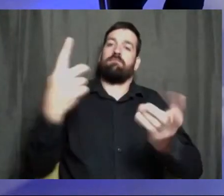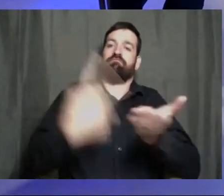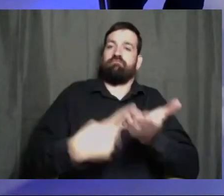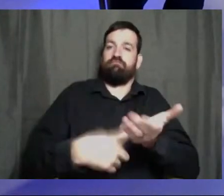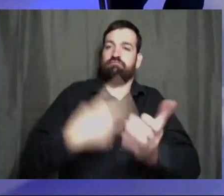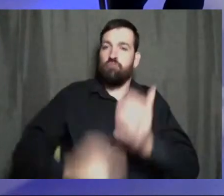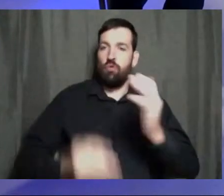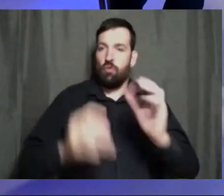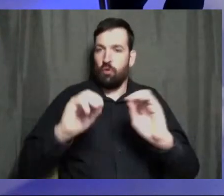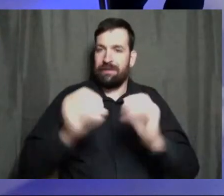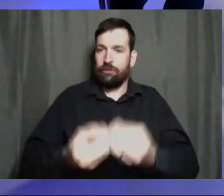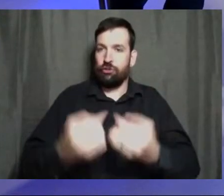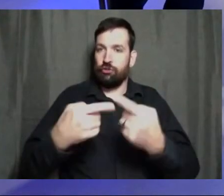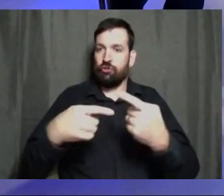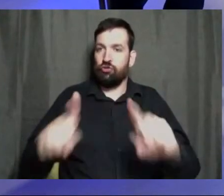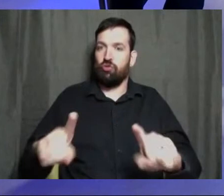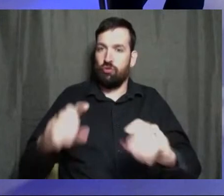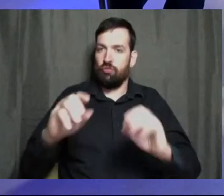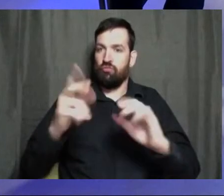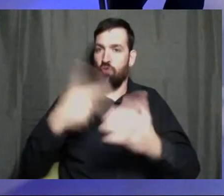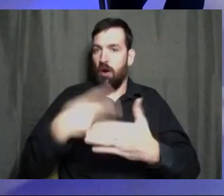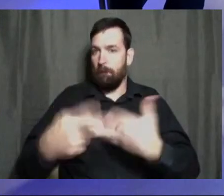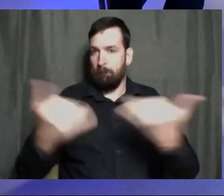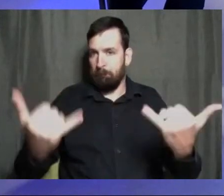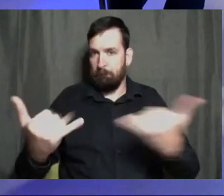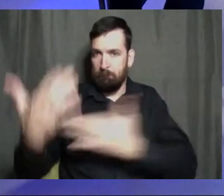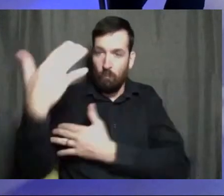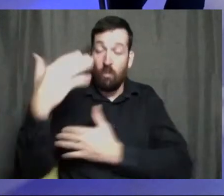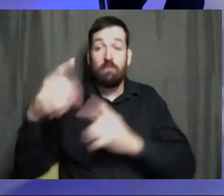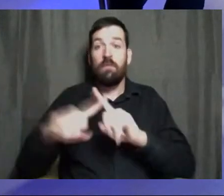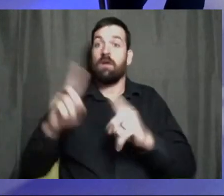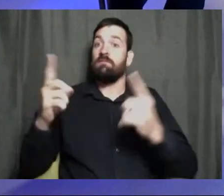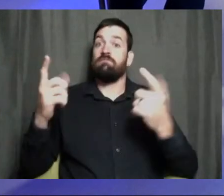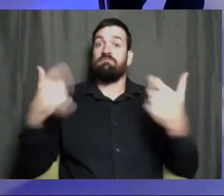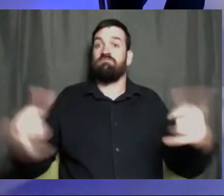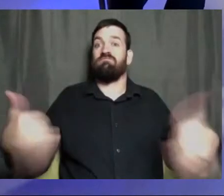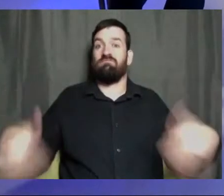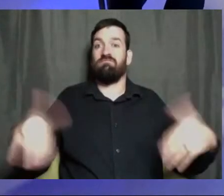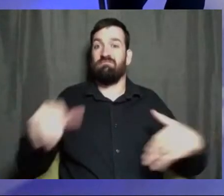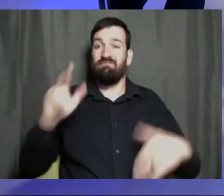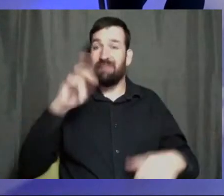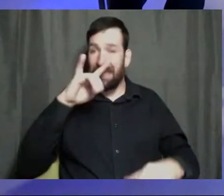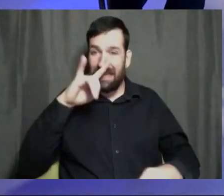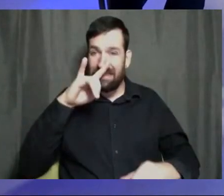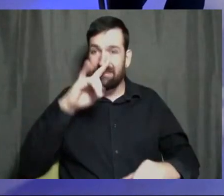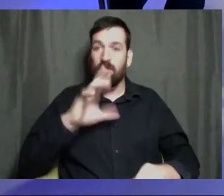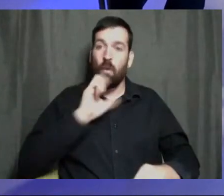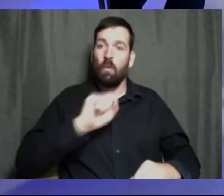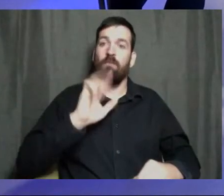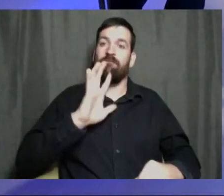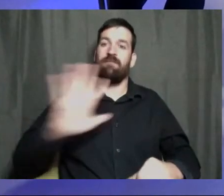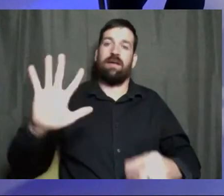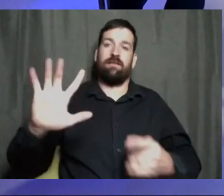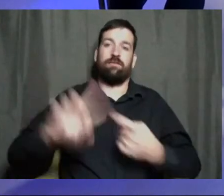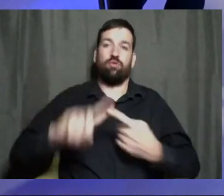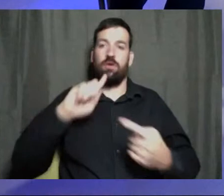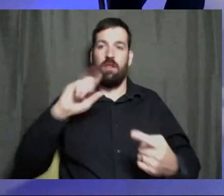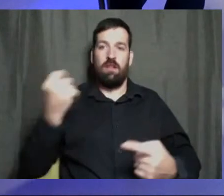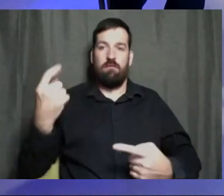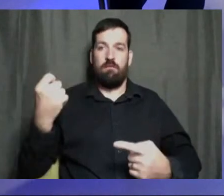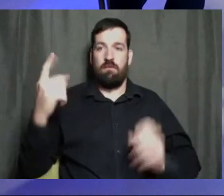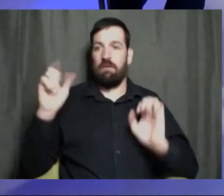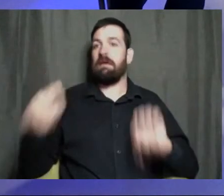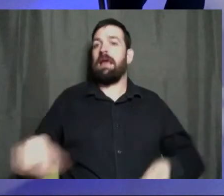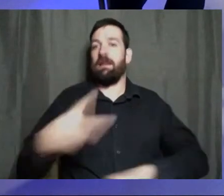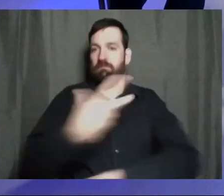this program today. But the big news, of course, was kids being able to get vaccinated, 5 to 11, another group being able to get safe and stay